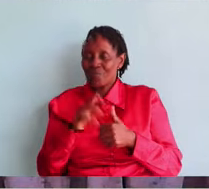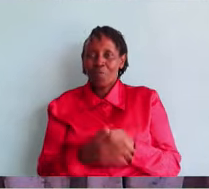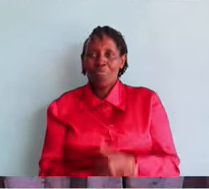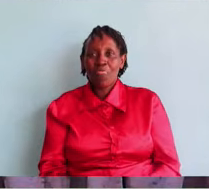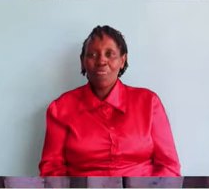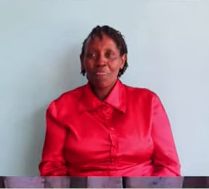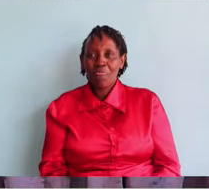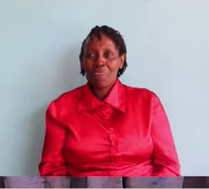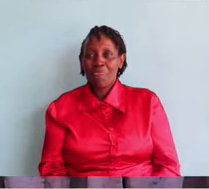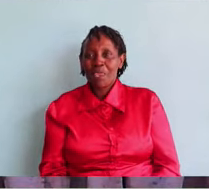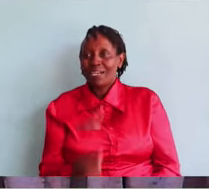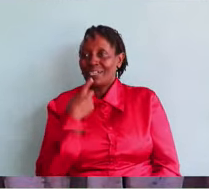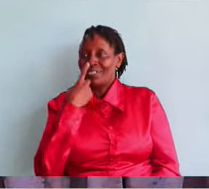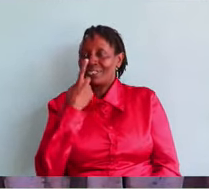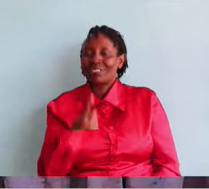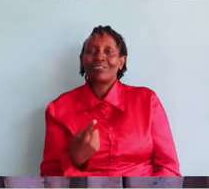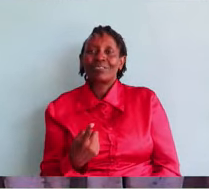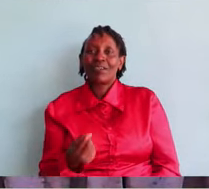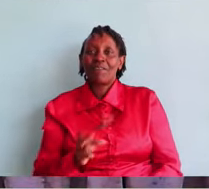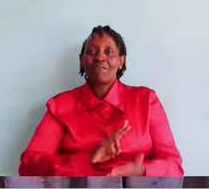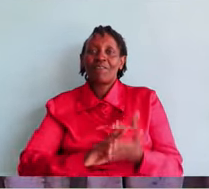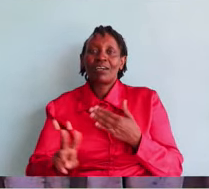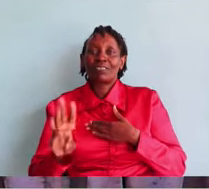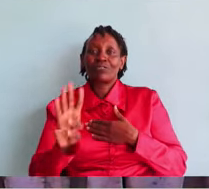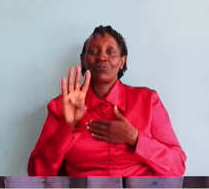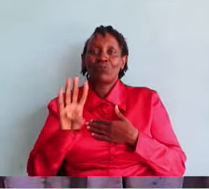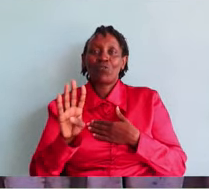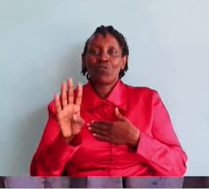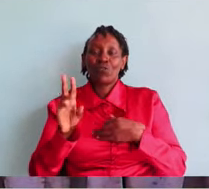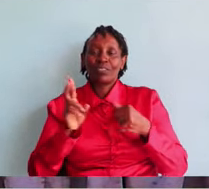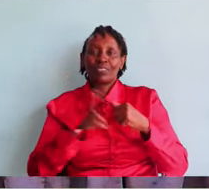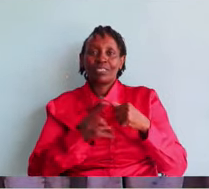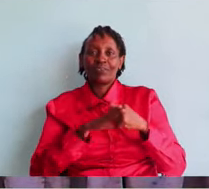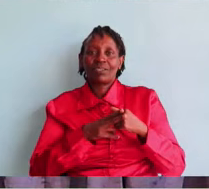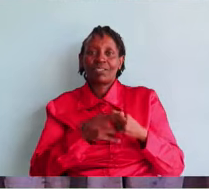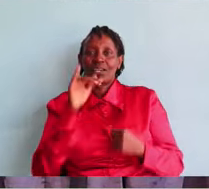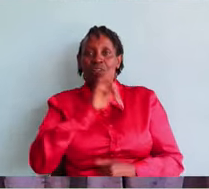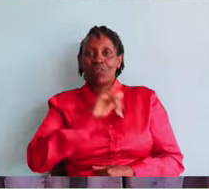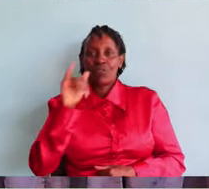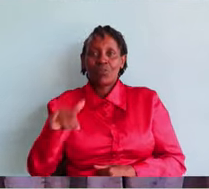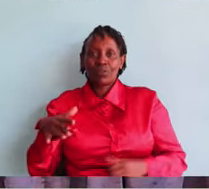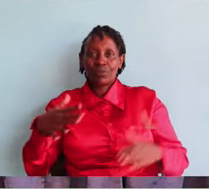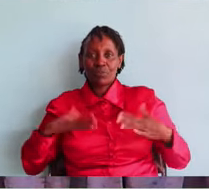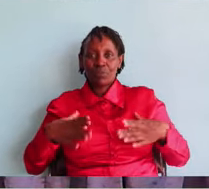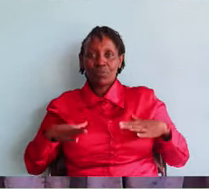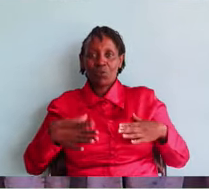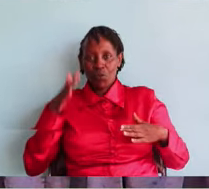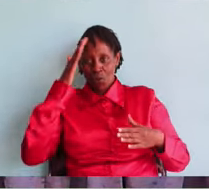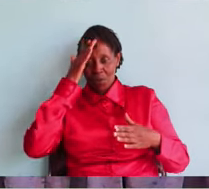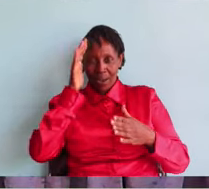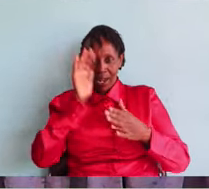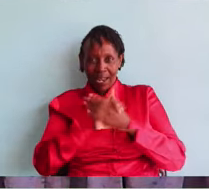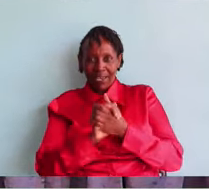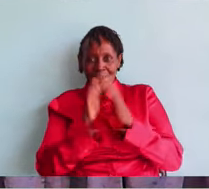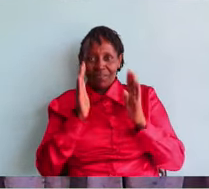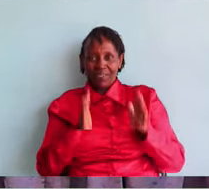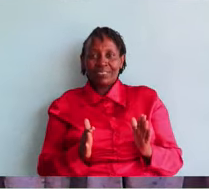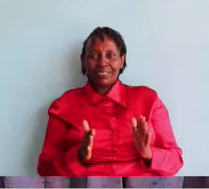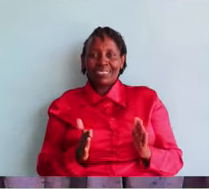But we're also told in verse 47 that these people, this community of believers, abounded